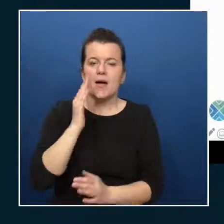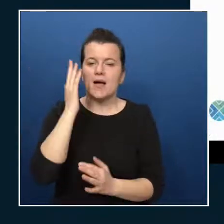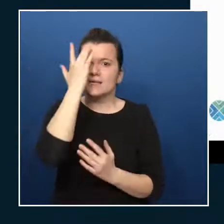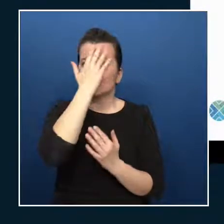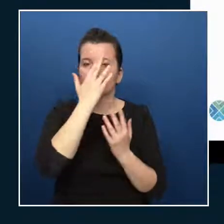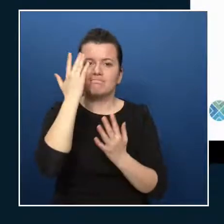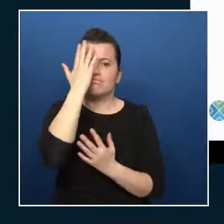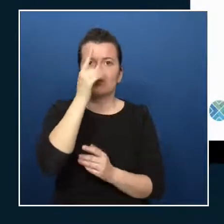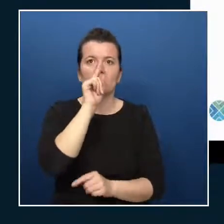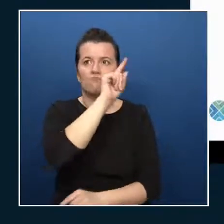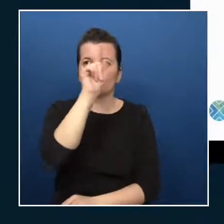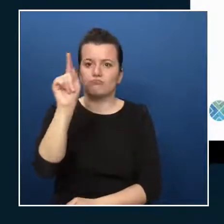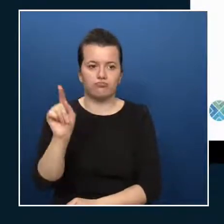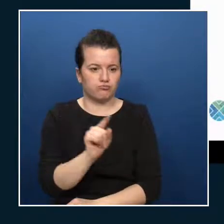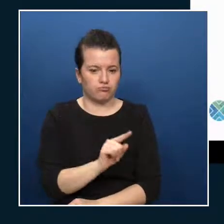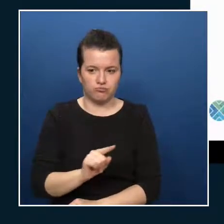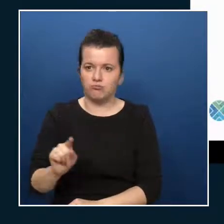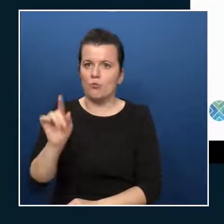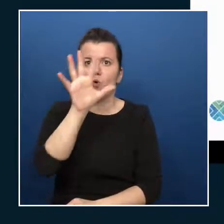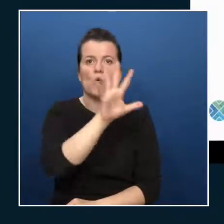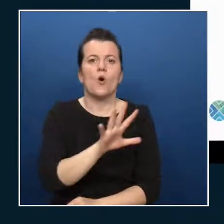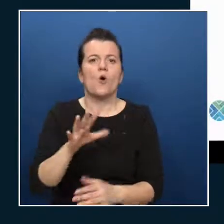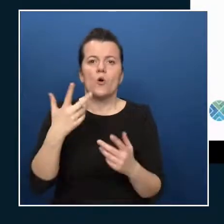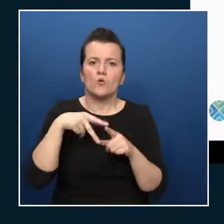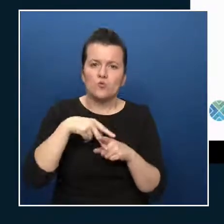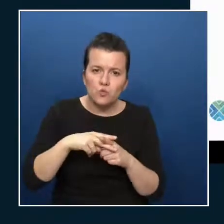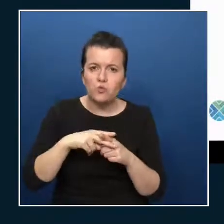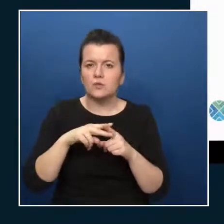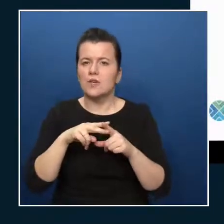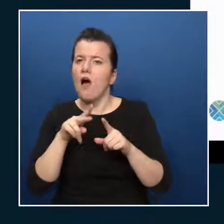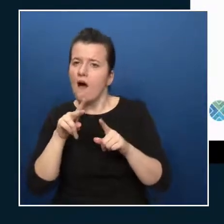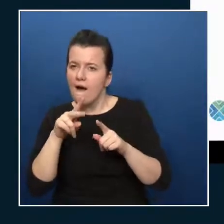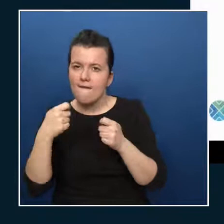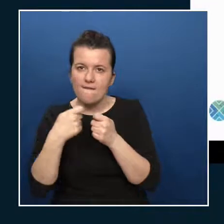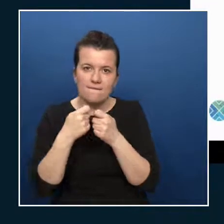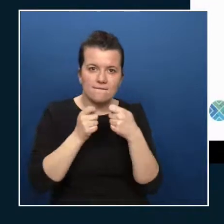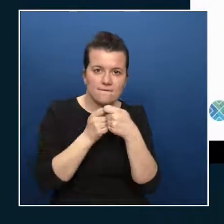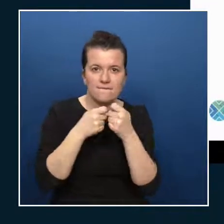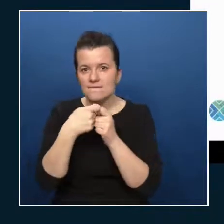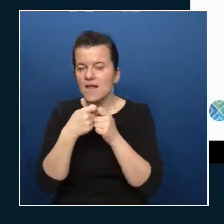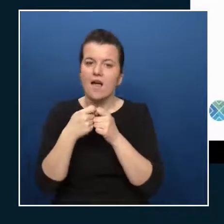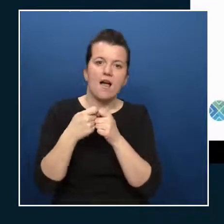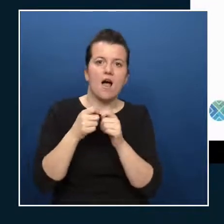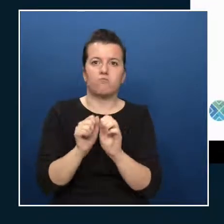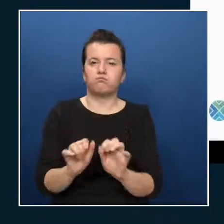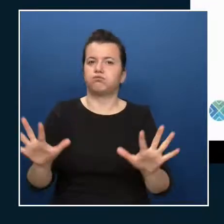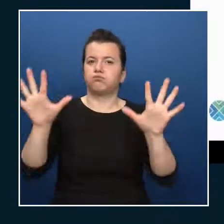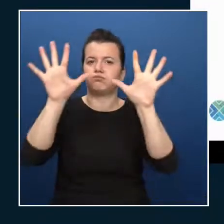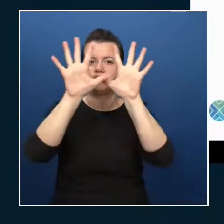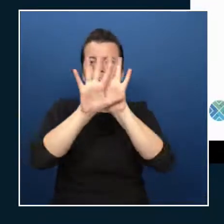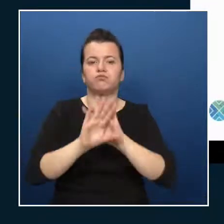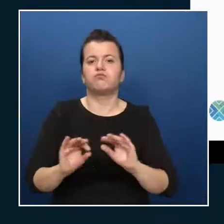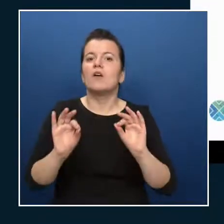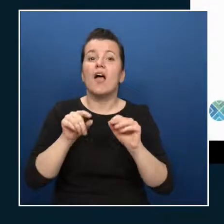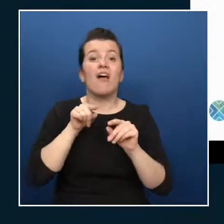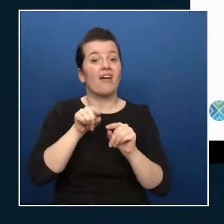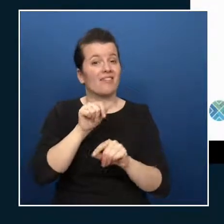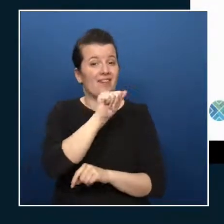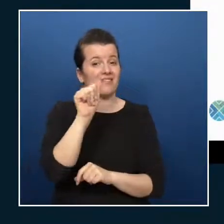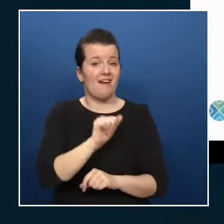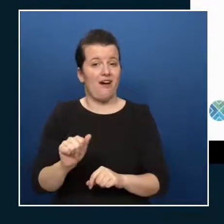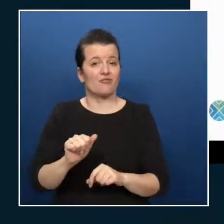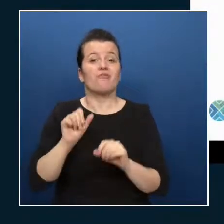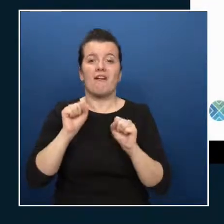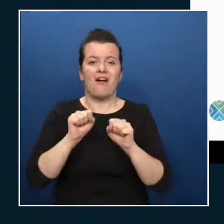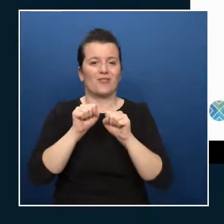cloud adoption framework, all these tools can help you design a robust and scalable Azure environment